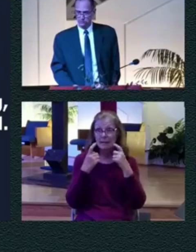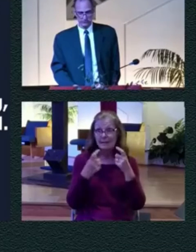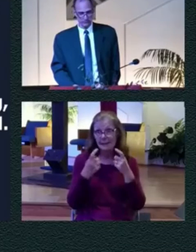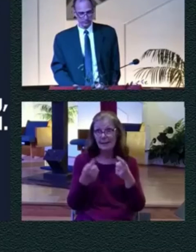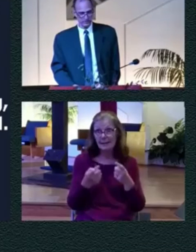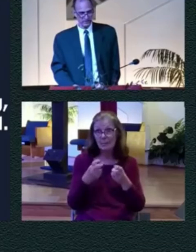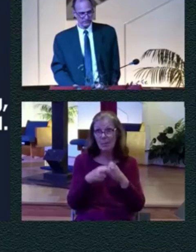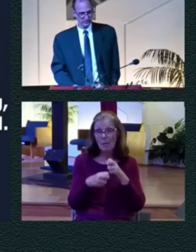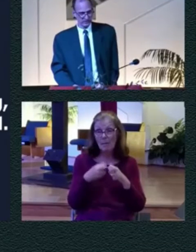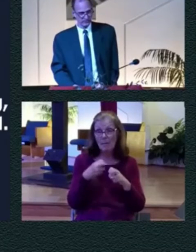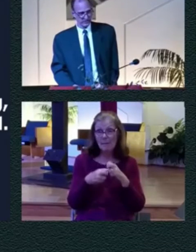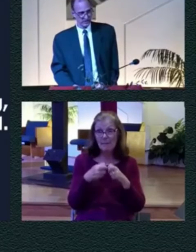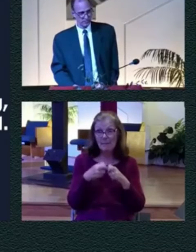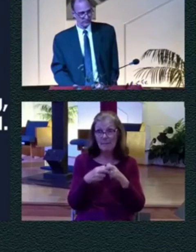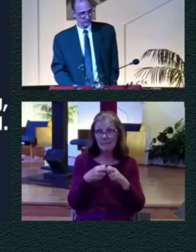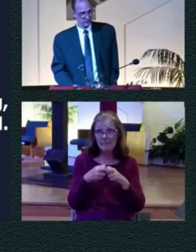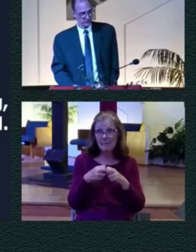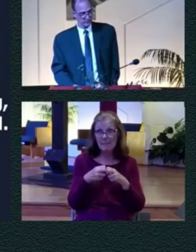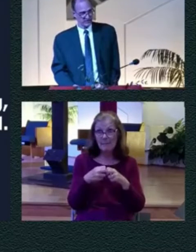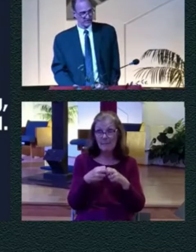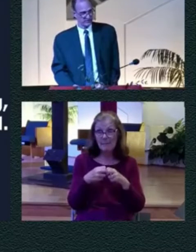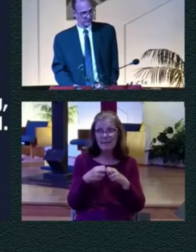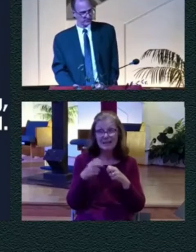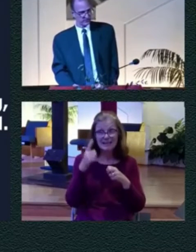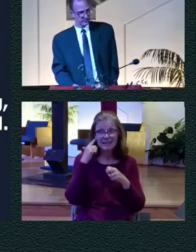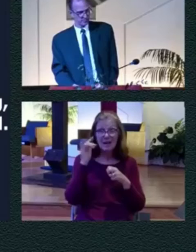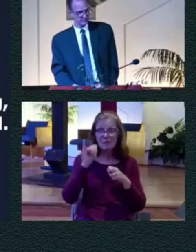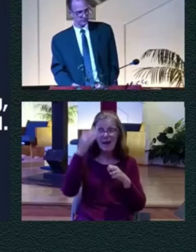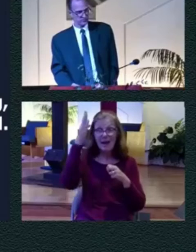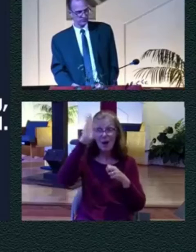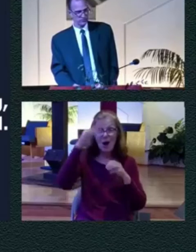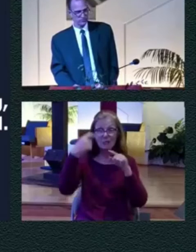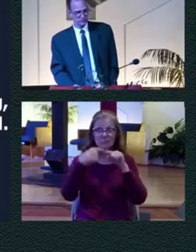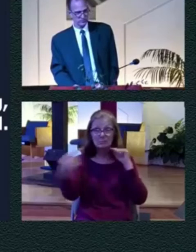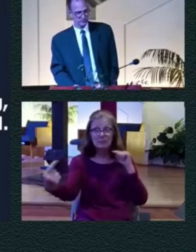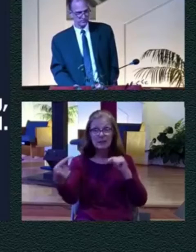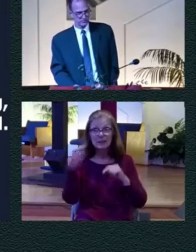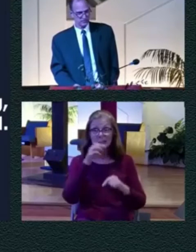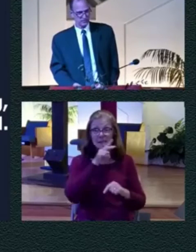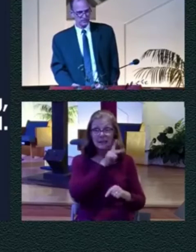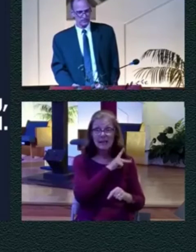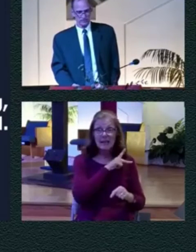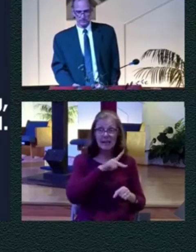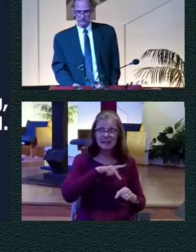He was displeased. This sounds like opposition to me. Does that sound like opposition to you?